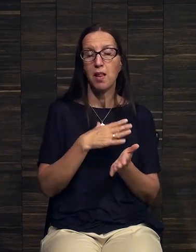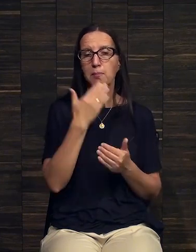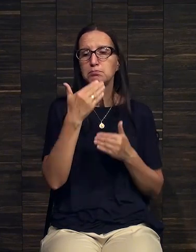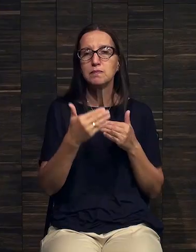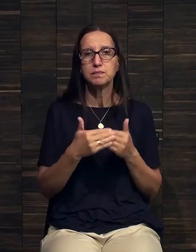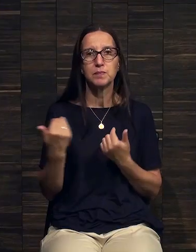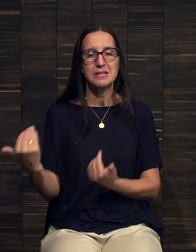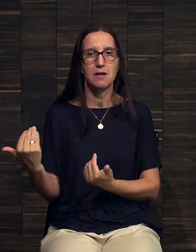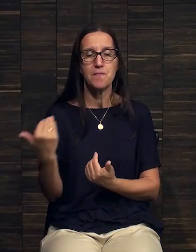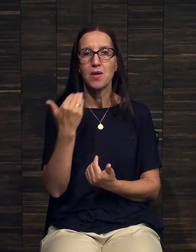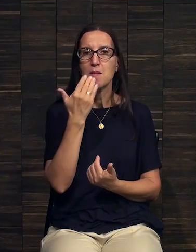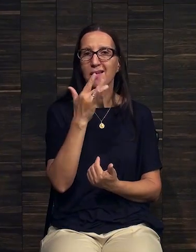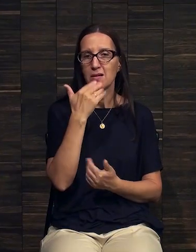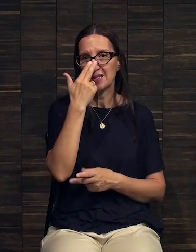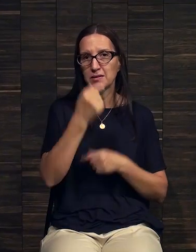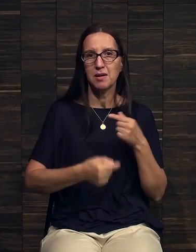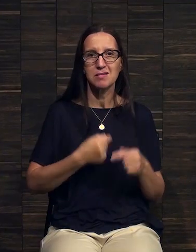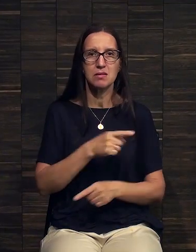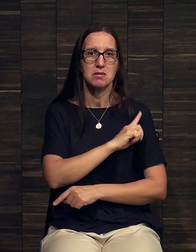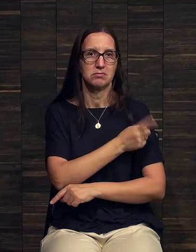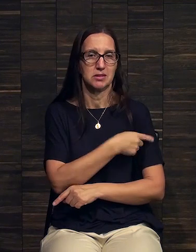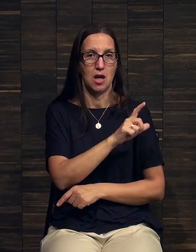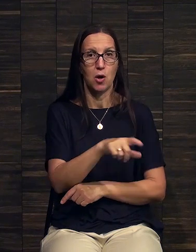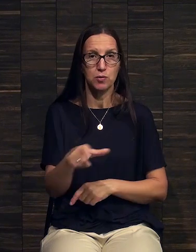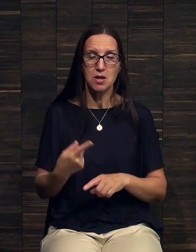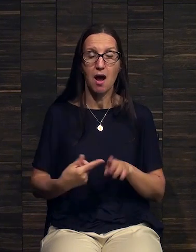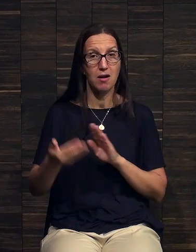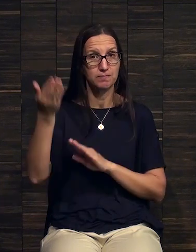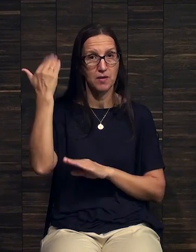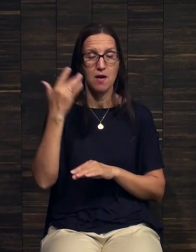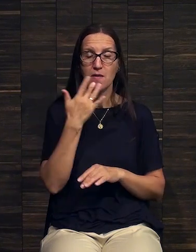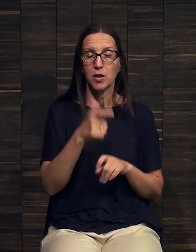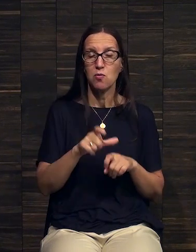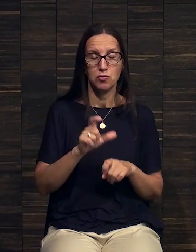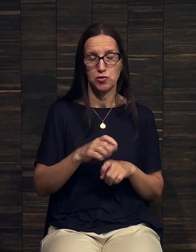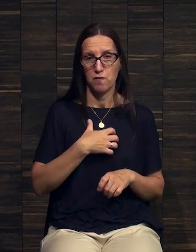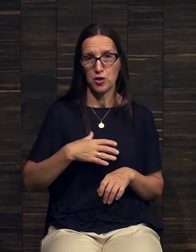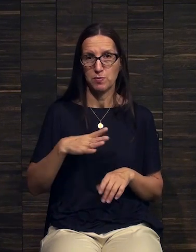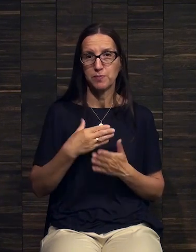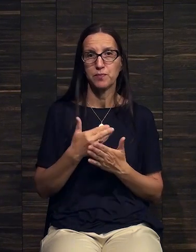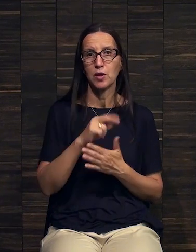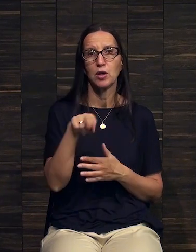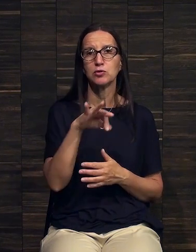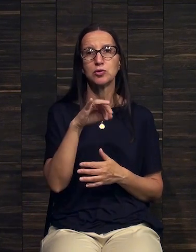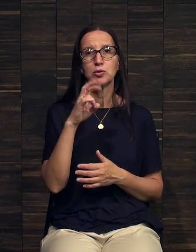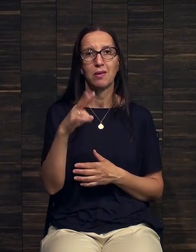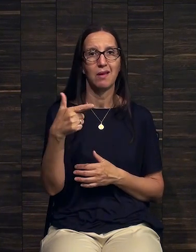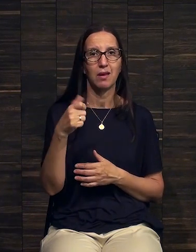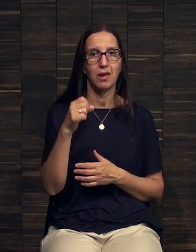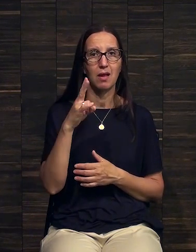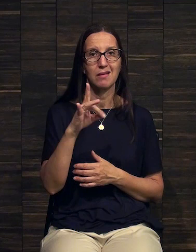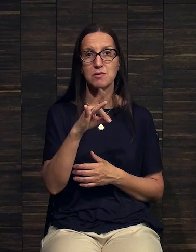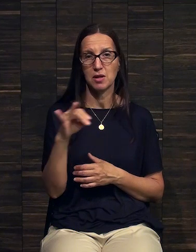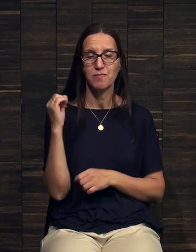parents, this figure was resonating. The strong man, it was something that resonates with them. John Henry, the